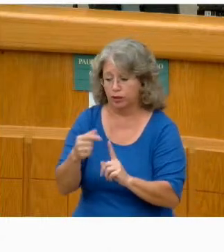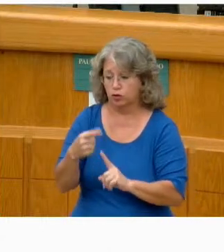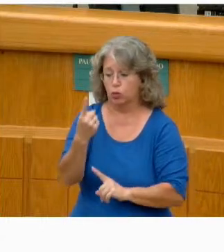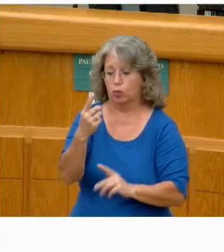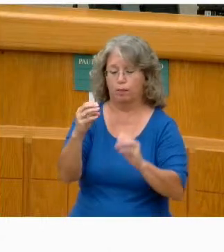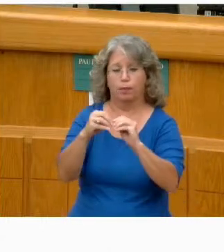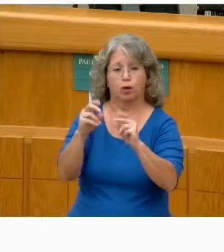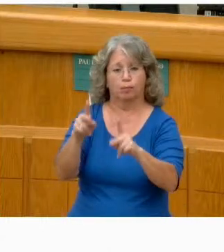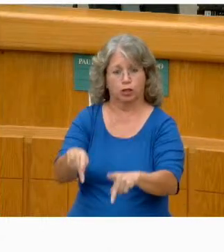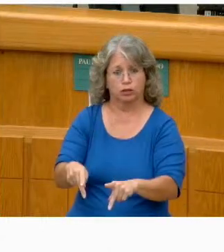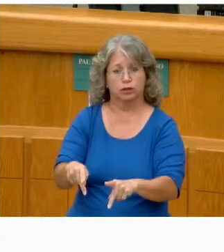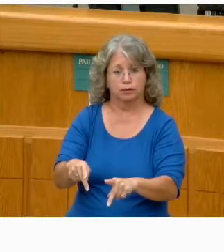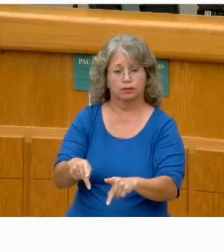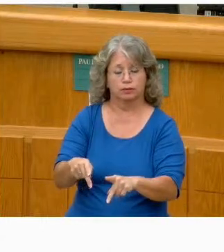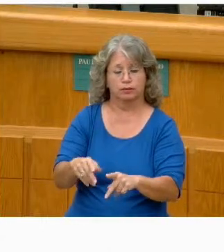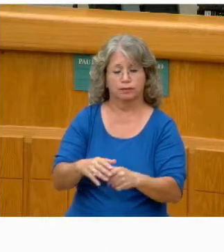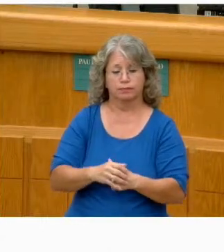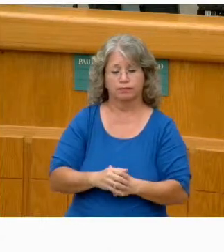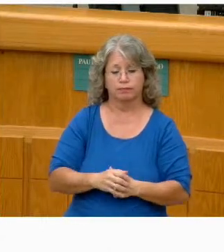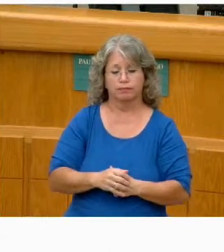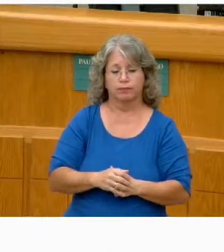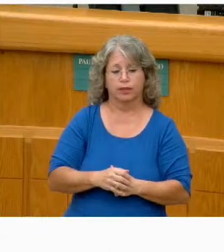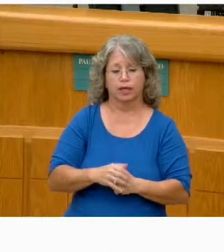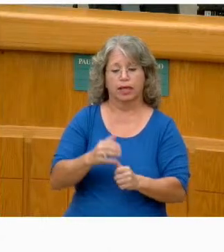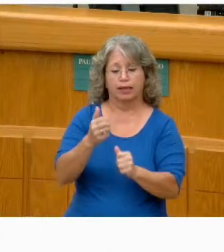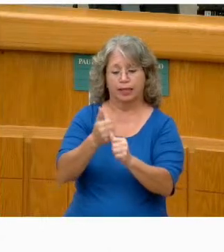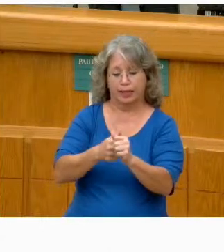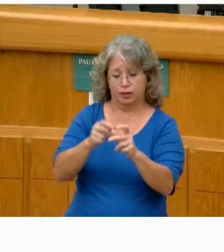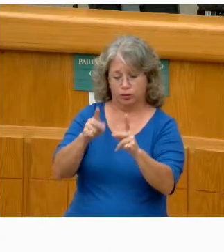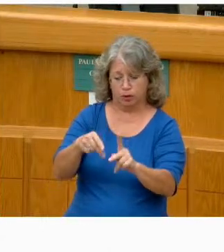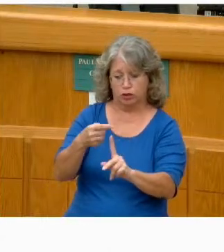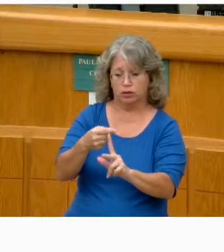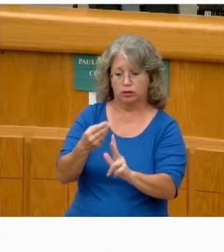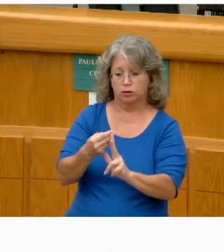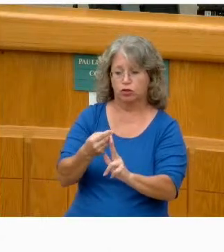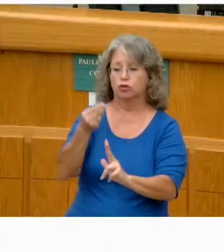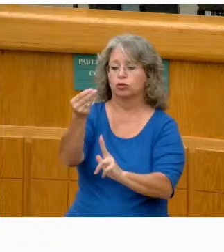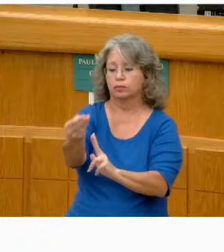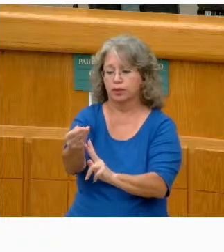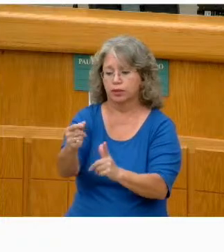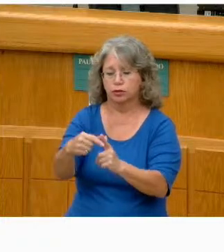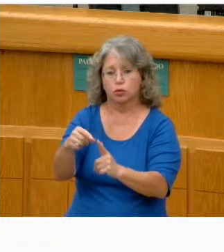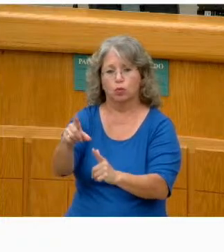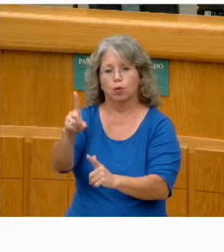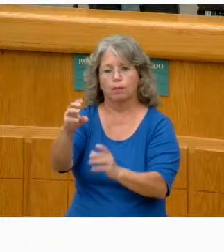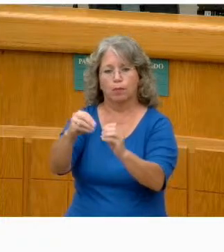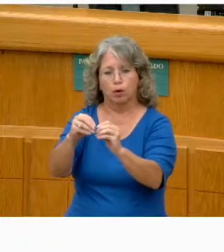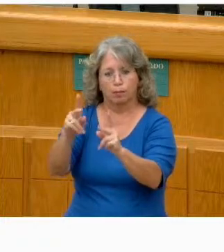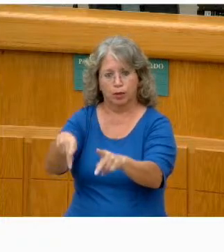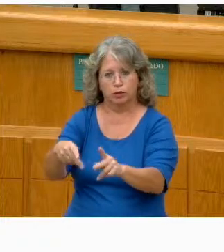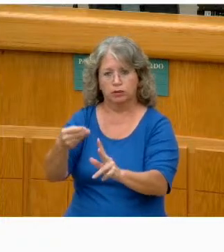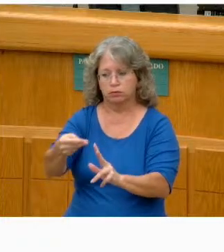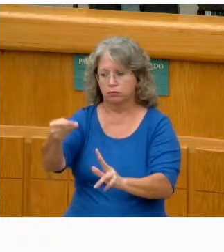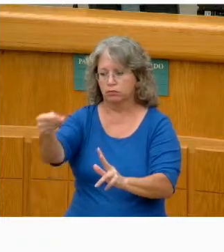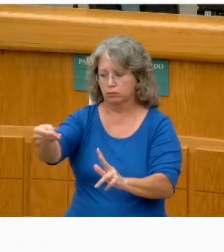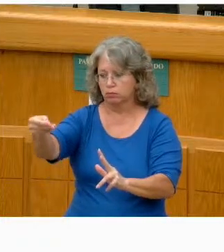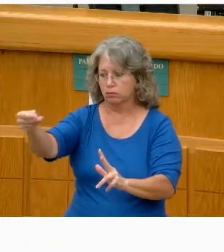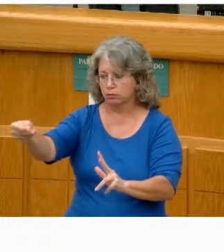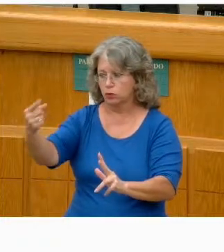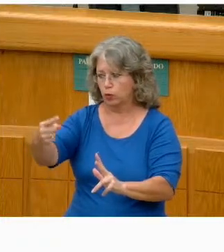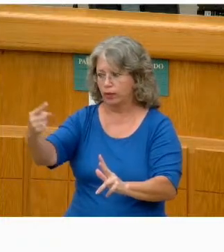Because we've been declining, really each person is transmitting COVID to slightly less than one more person, and we want to keep it like